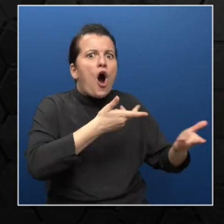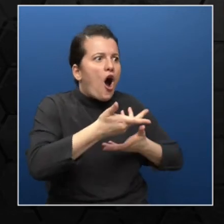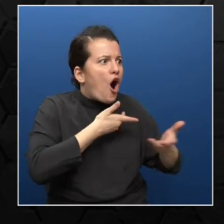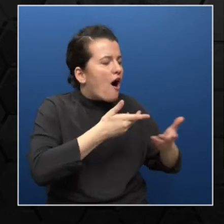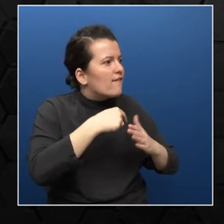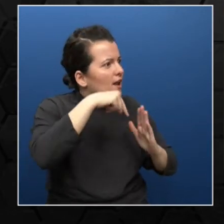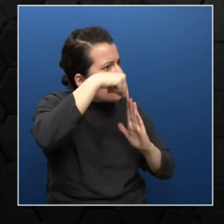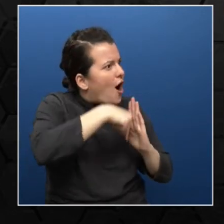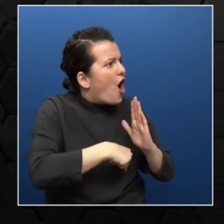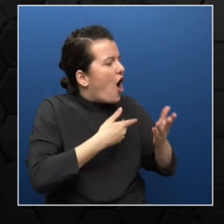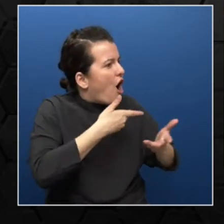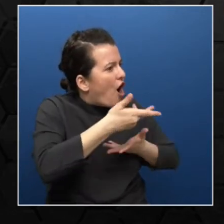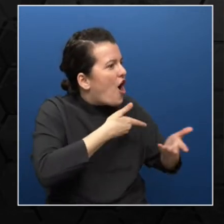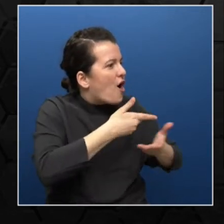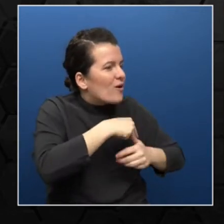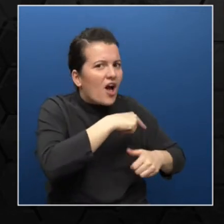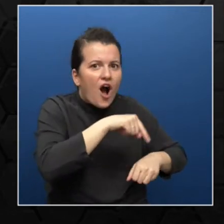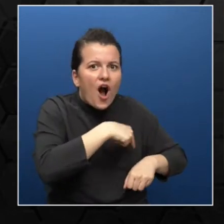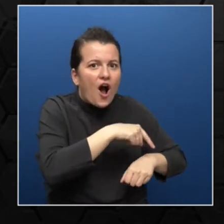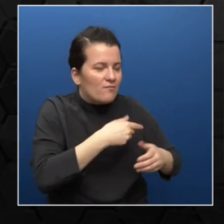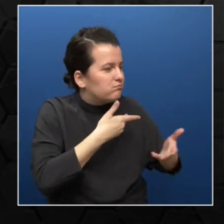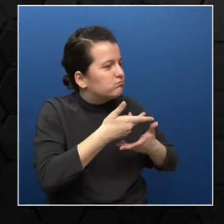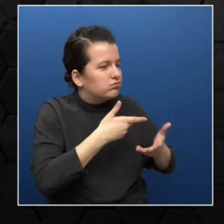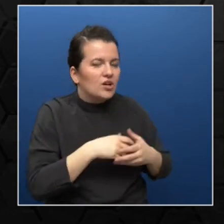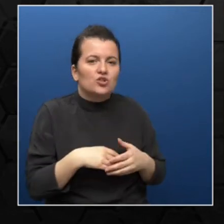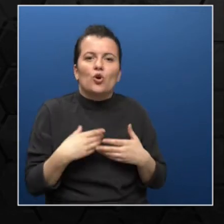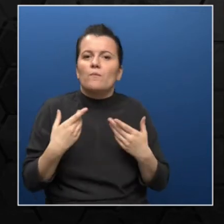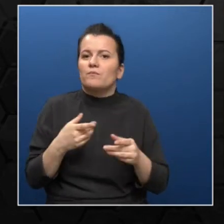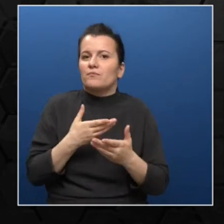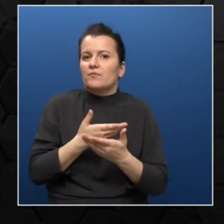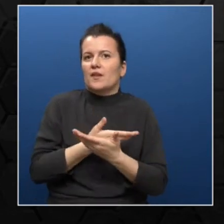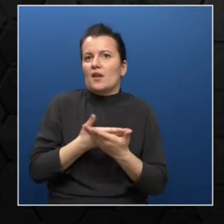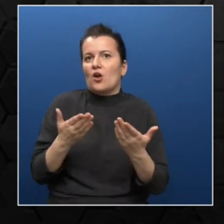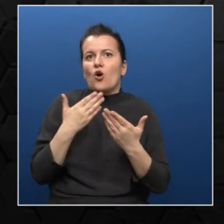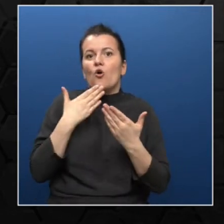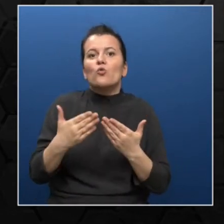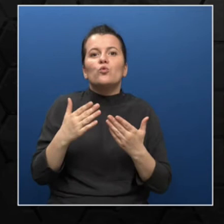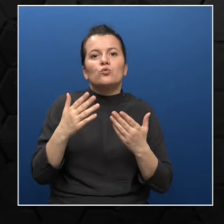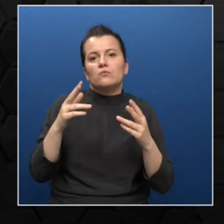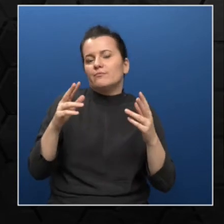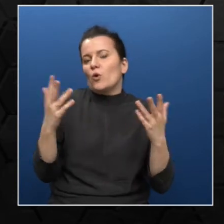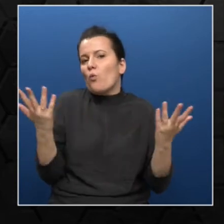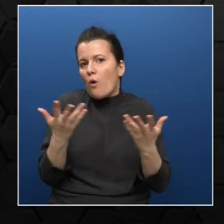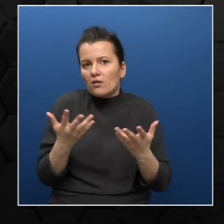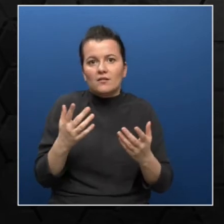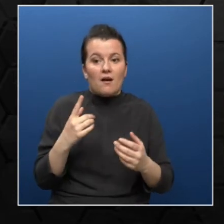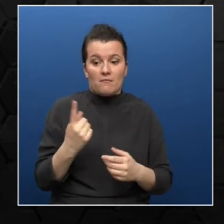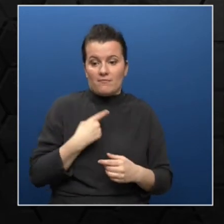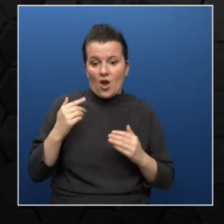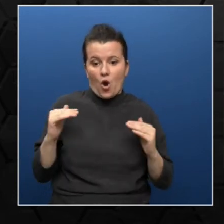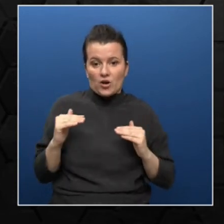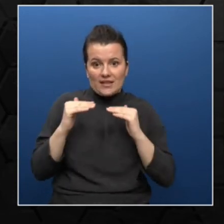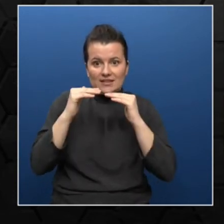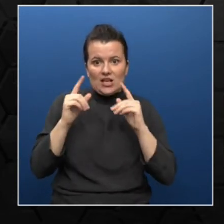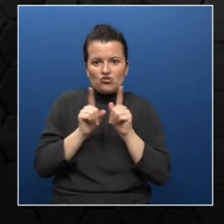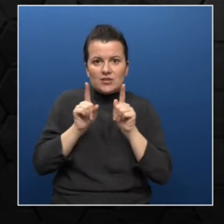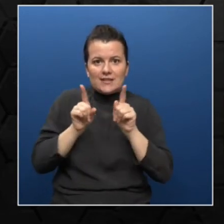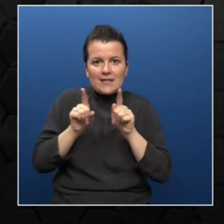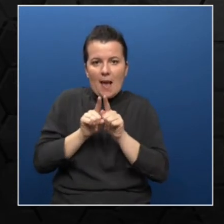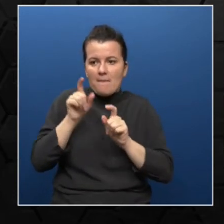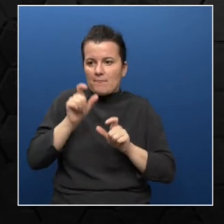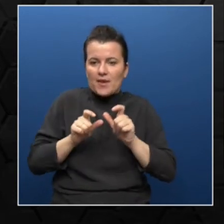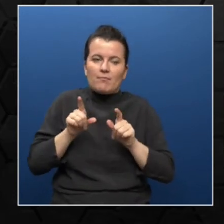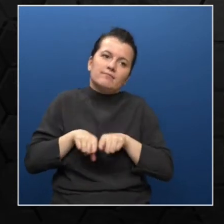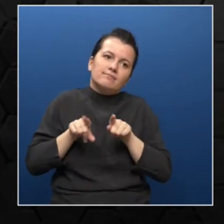take time to talk to people outside of our own organizations. Having said that, having a good contact with